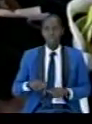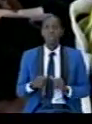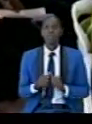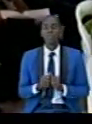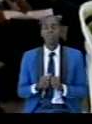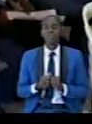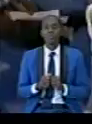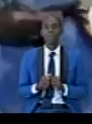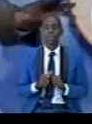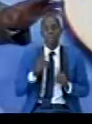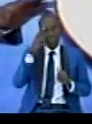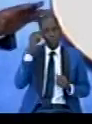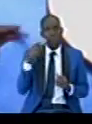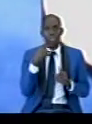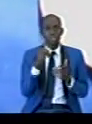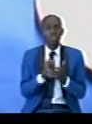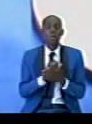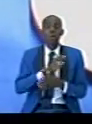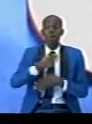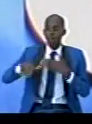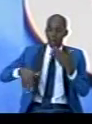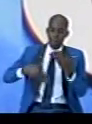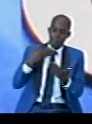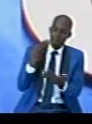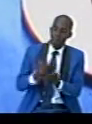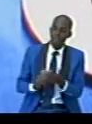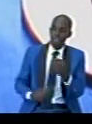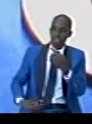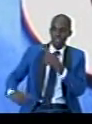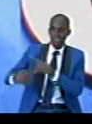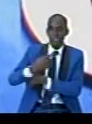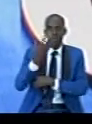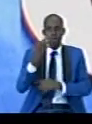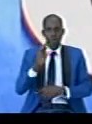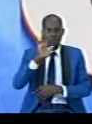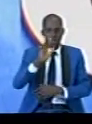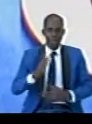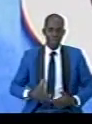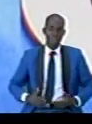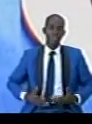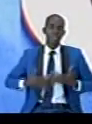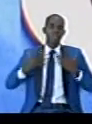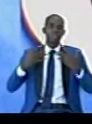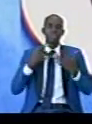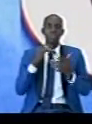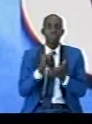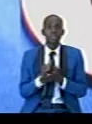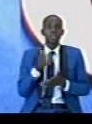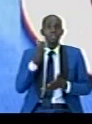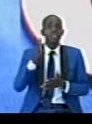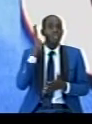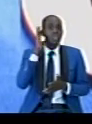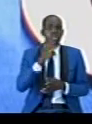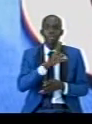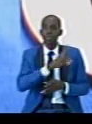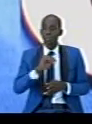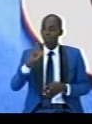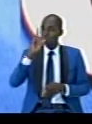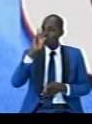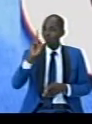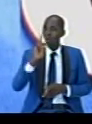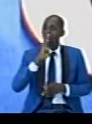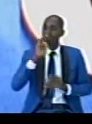Because he says, all the days of your life, he says, there shall no man be able to